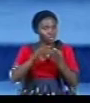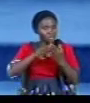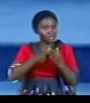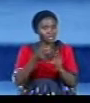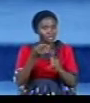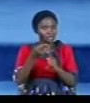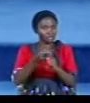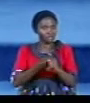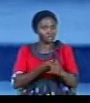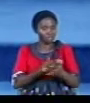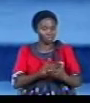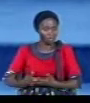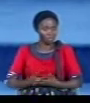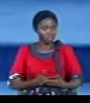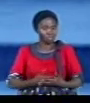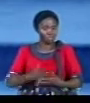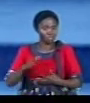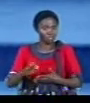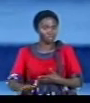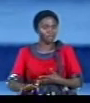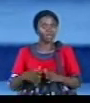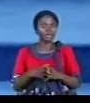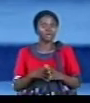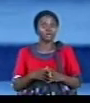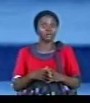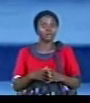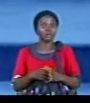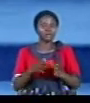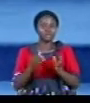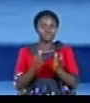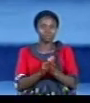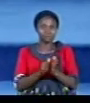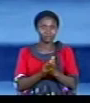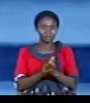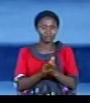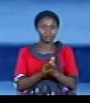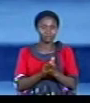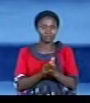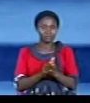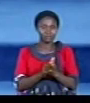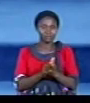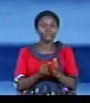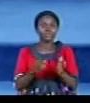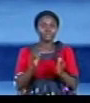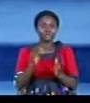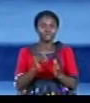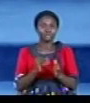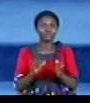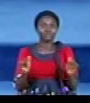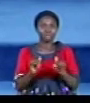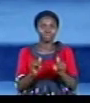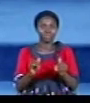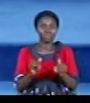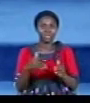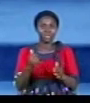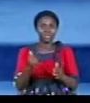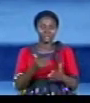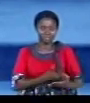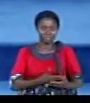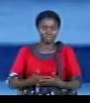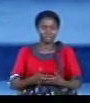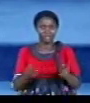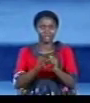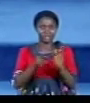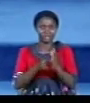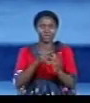also confirmed it, that he cannot even sleep with him. So the same thing, a little baby like this, when he's breathing, the baby